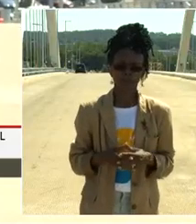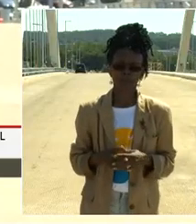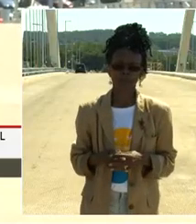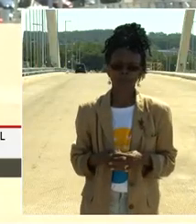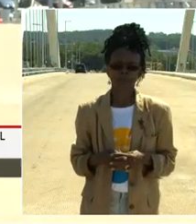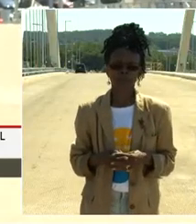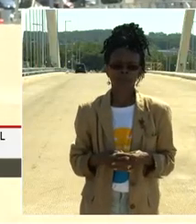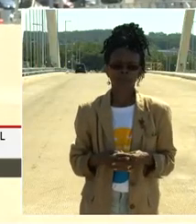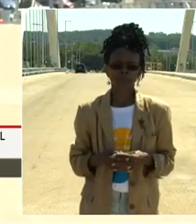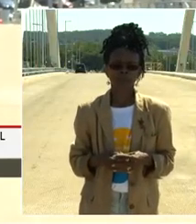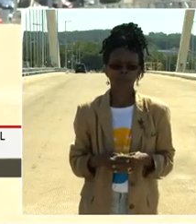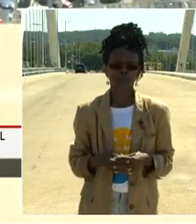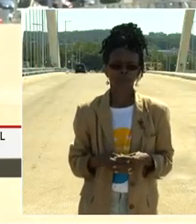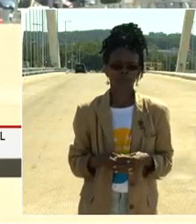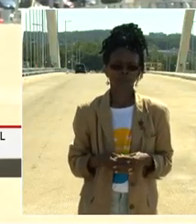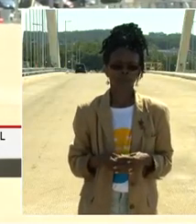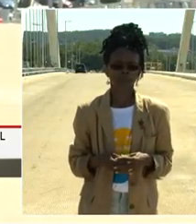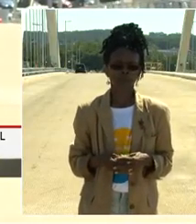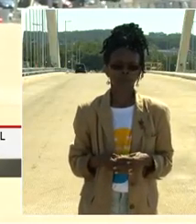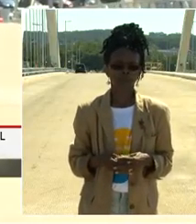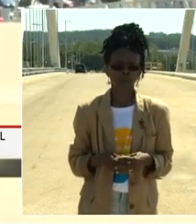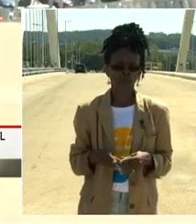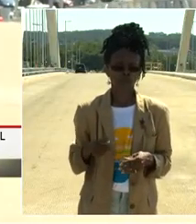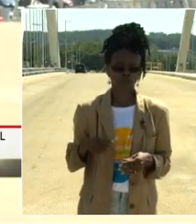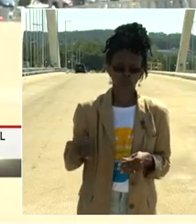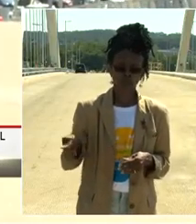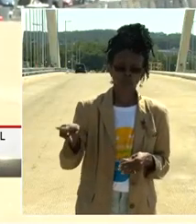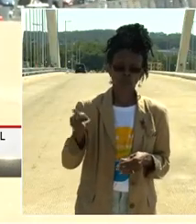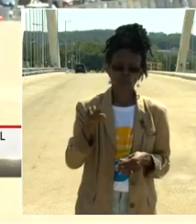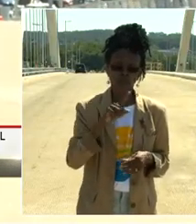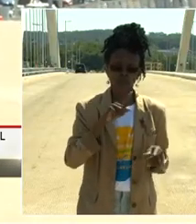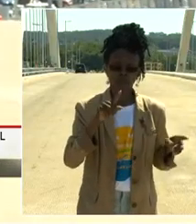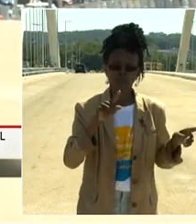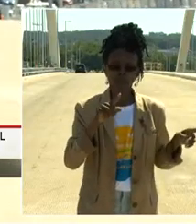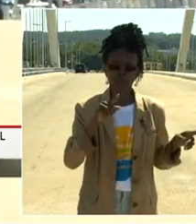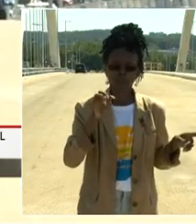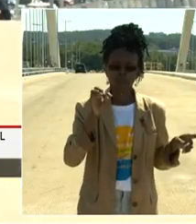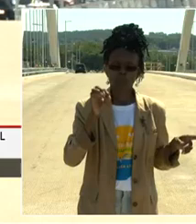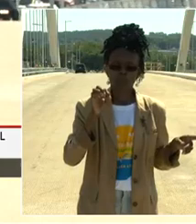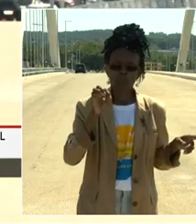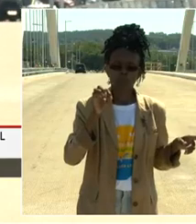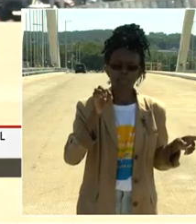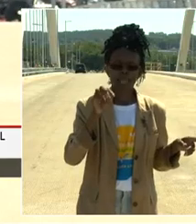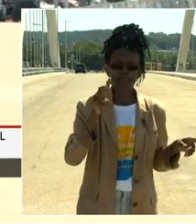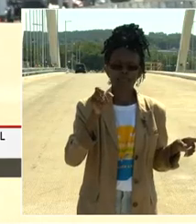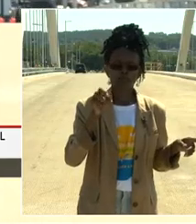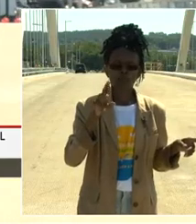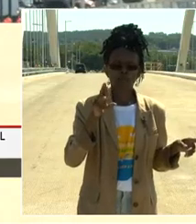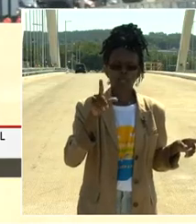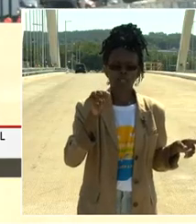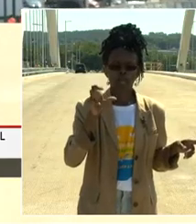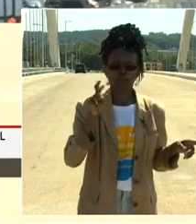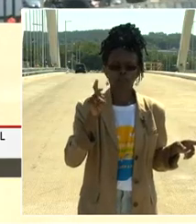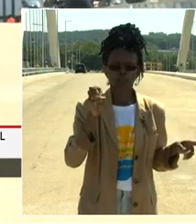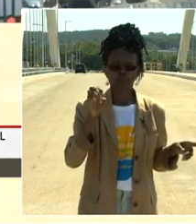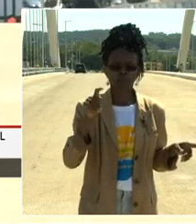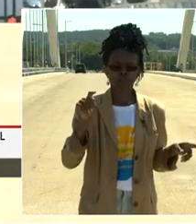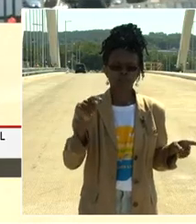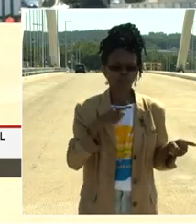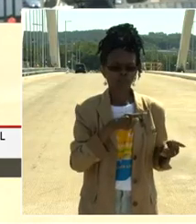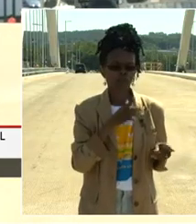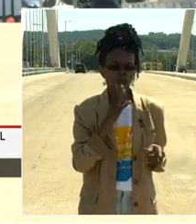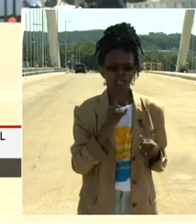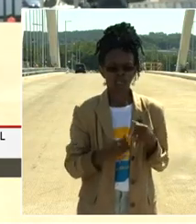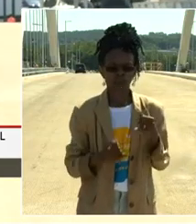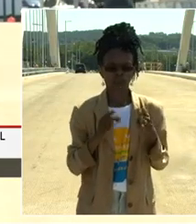All right, Everett Lott, you are the final speaker in the ribbon cutting, and I want to thank the council members